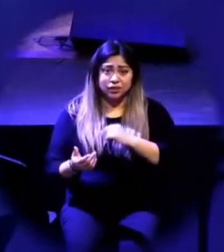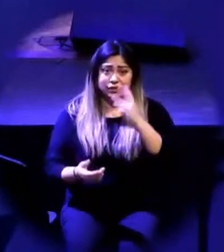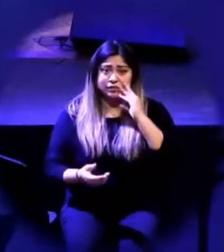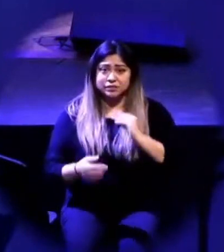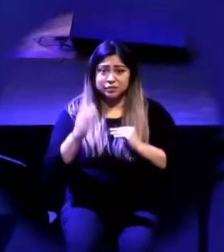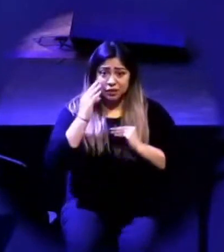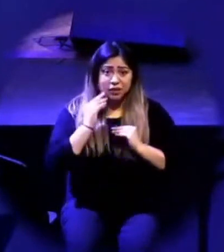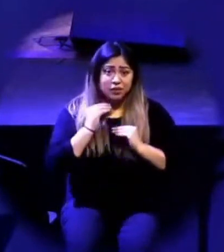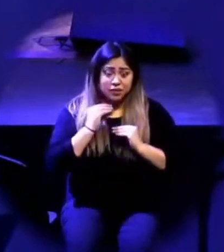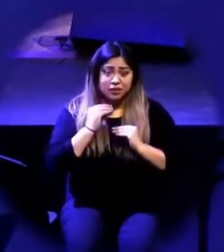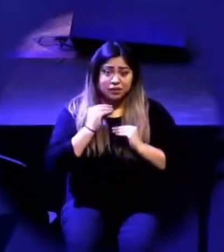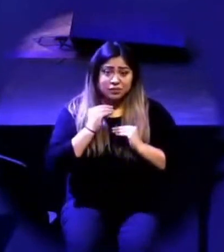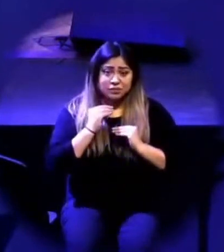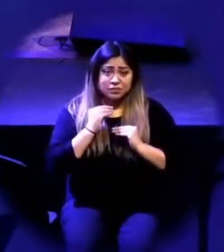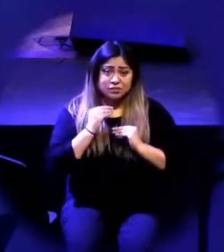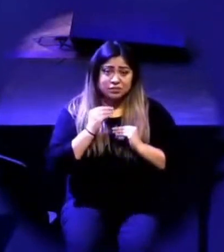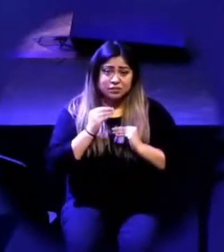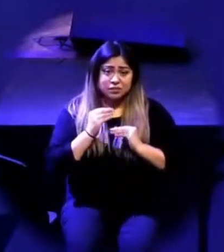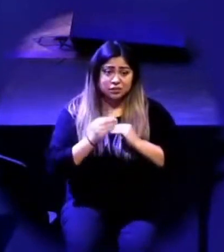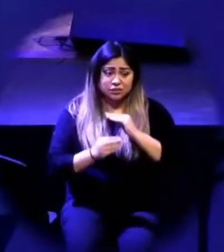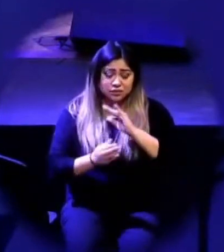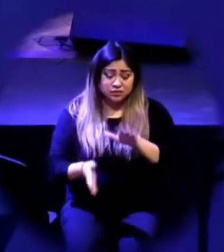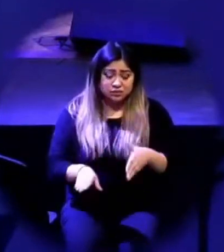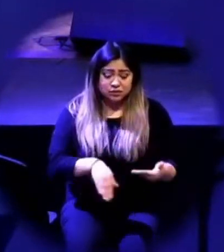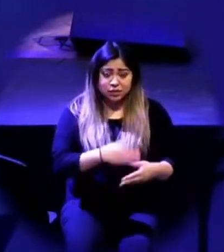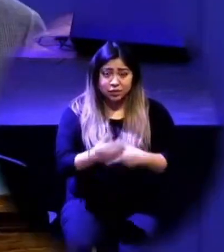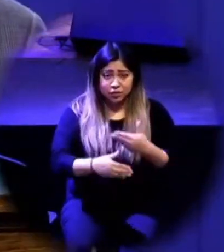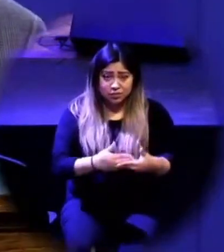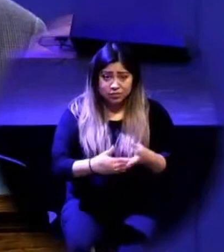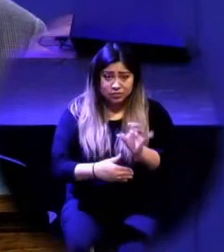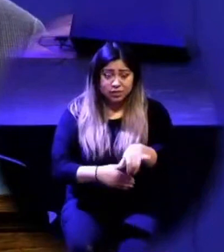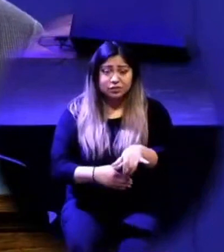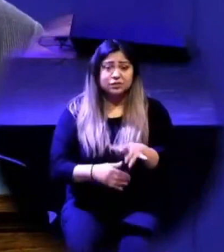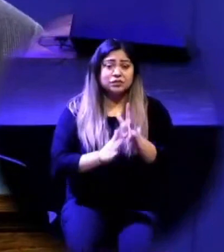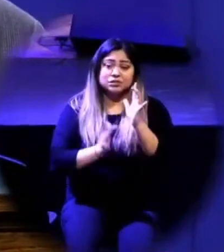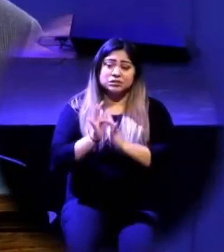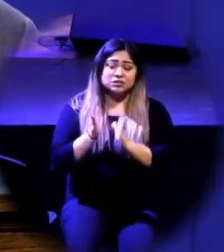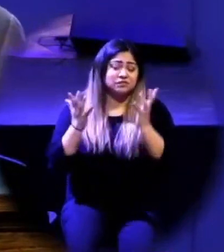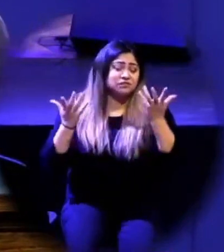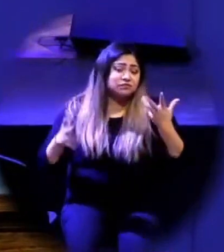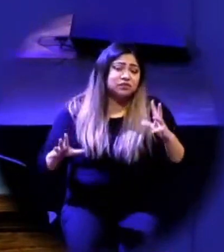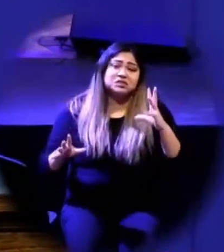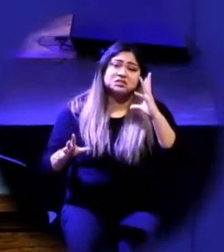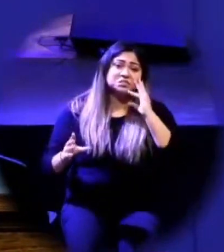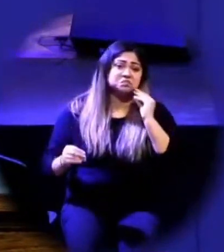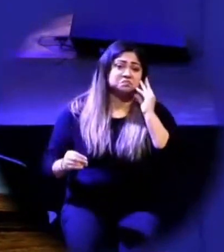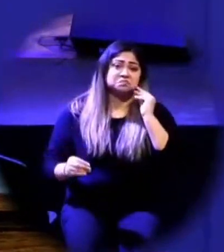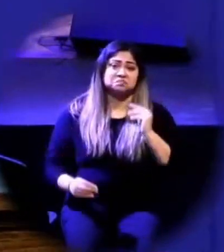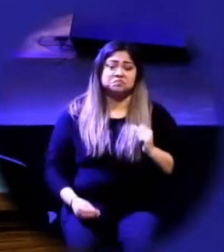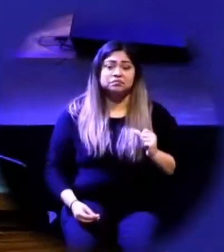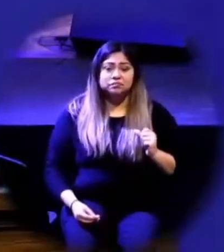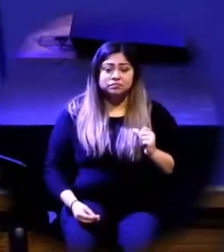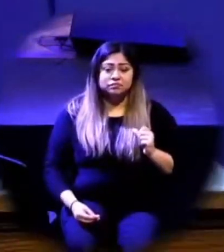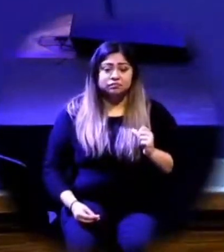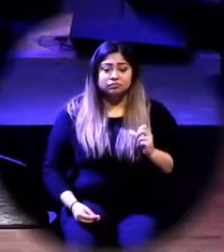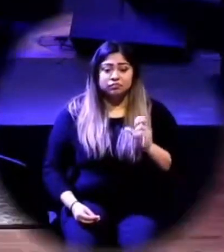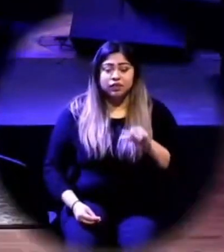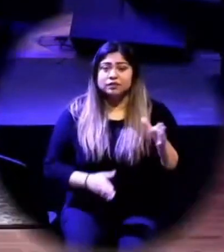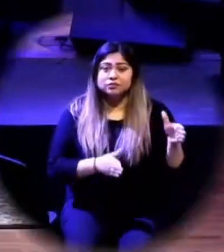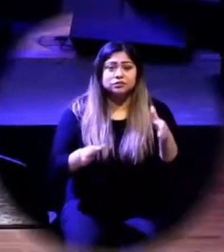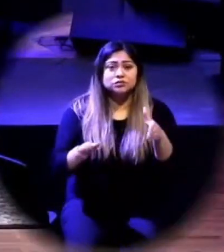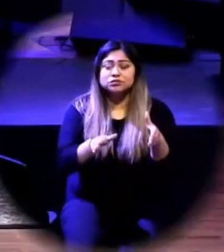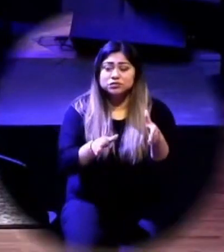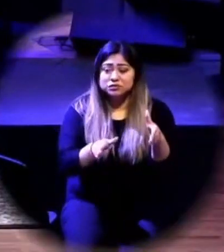experienced just the same. So that we can trust that every moment that we journey towards death is a journey that Jesus has